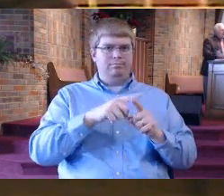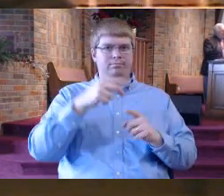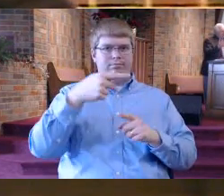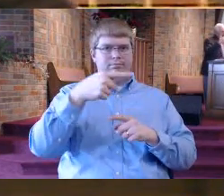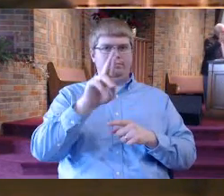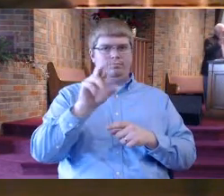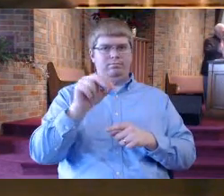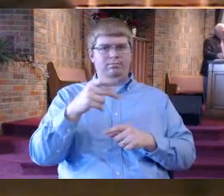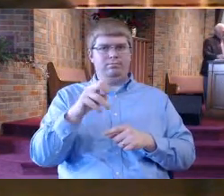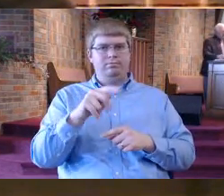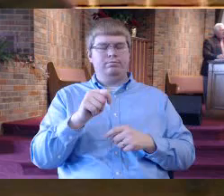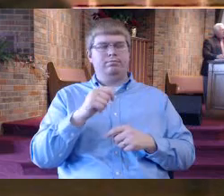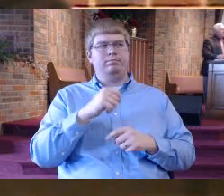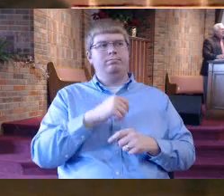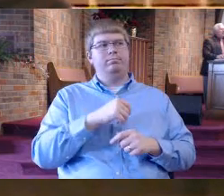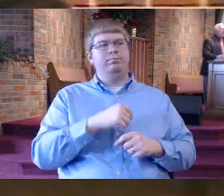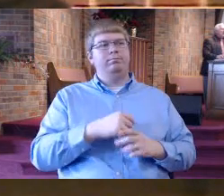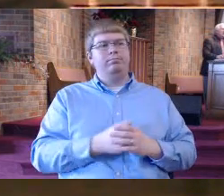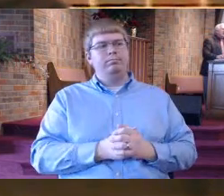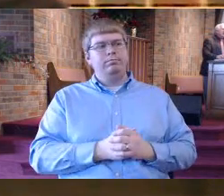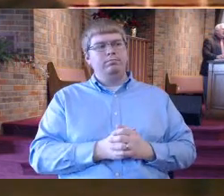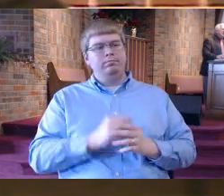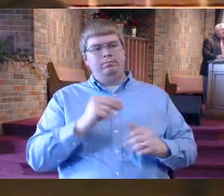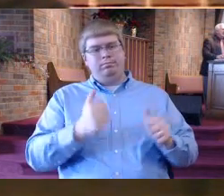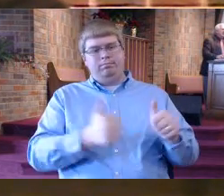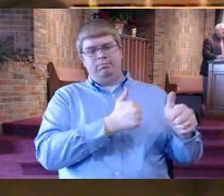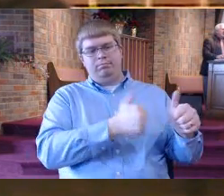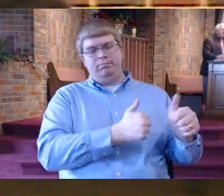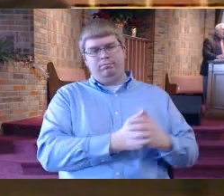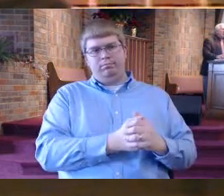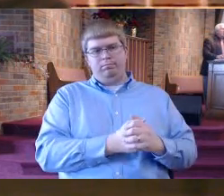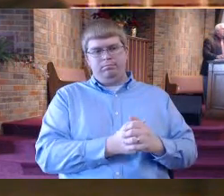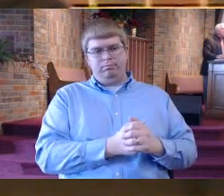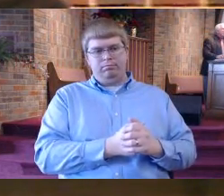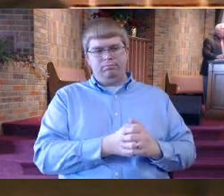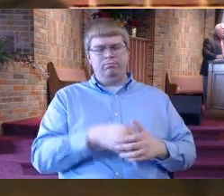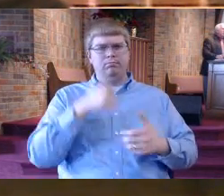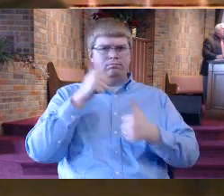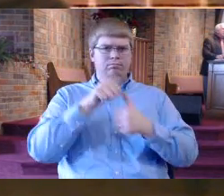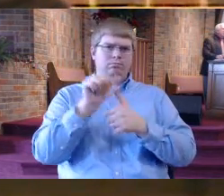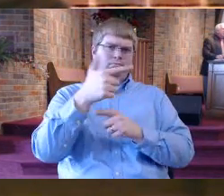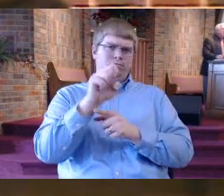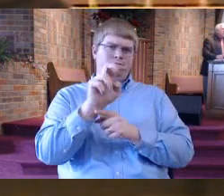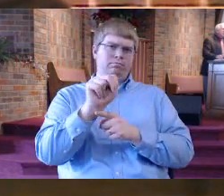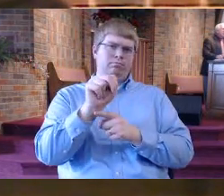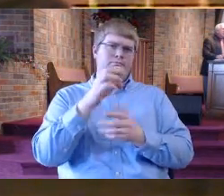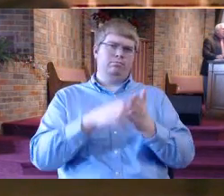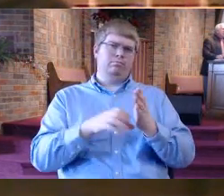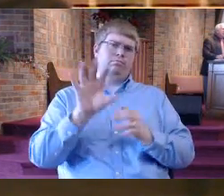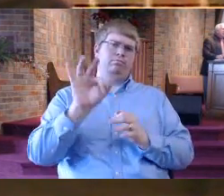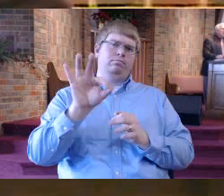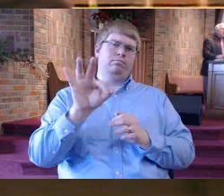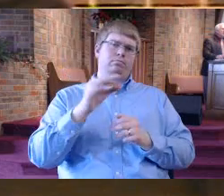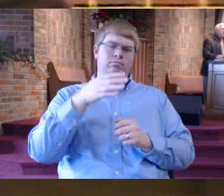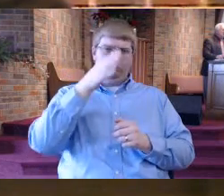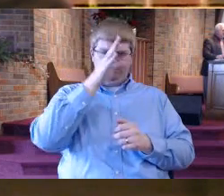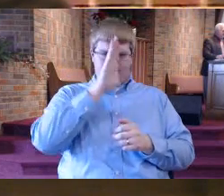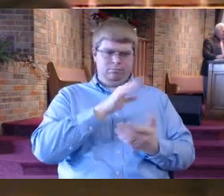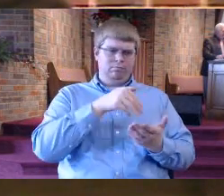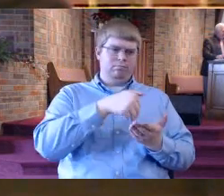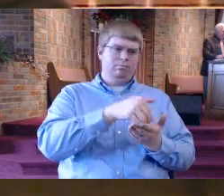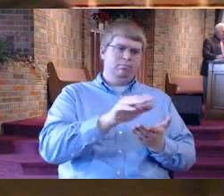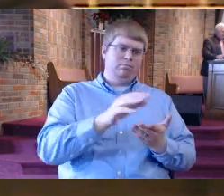We could carry ourselves back to Genesis chapter 19. Where God sent fire and brimstone on the cities of Sodom and Gomorrah.